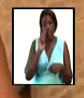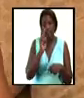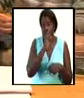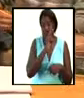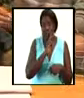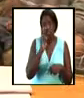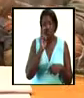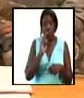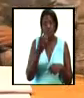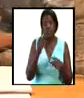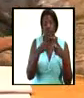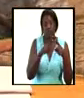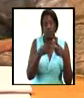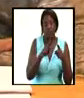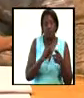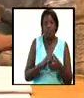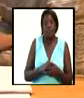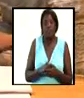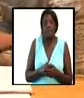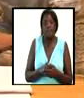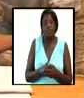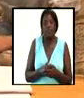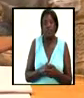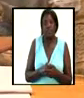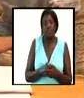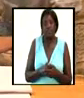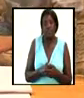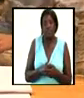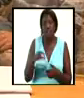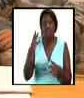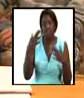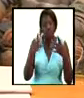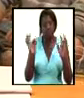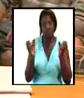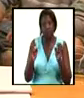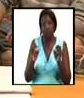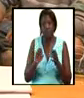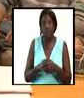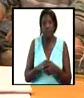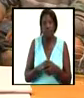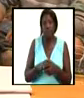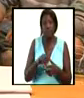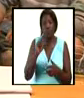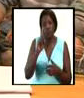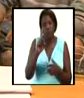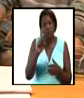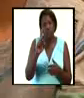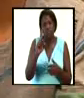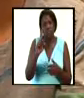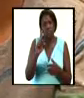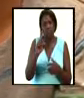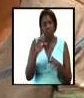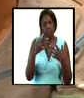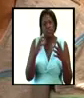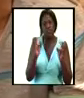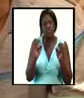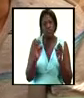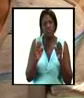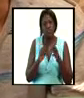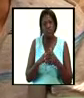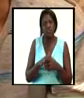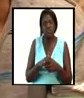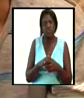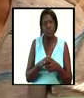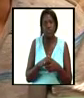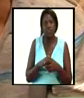commanded. Good. We're not done yet. There's one more punctuation mark for today. You are not